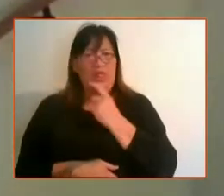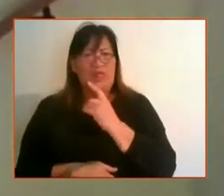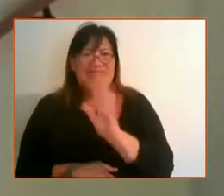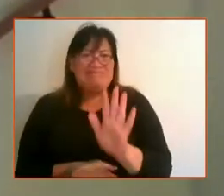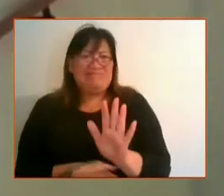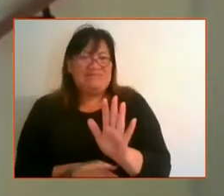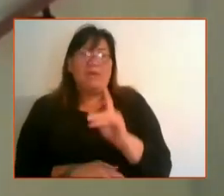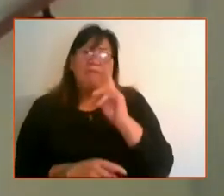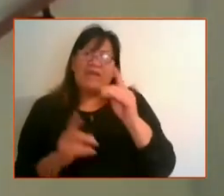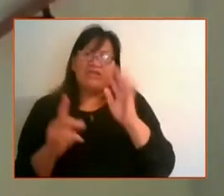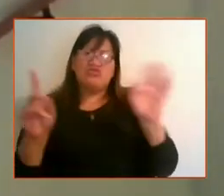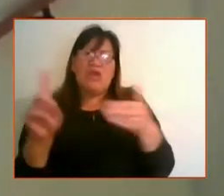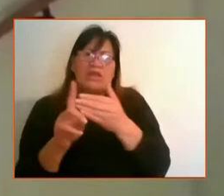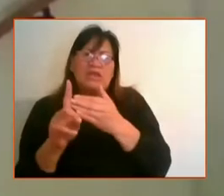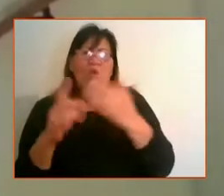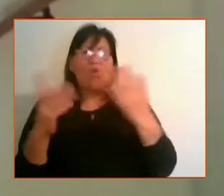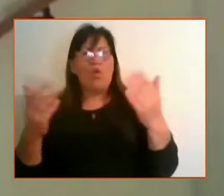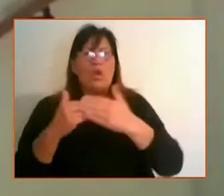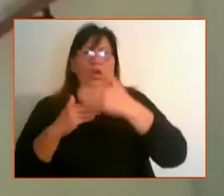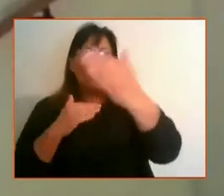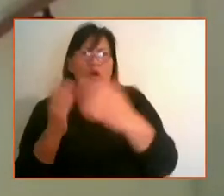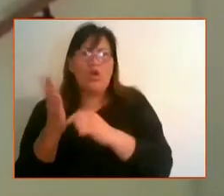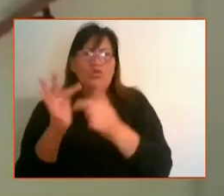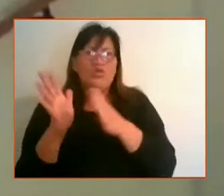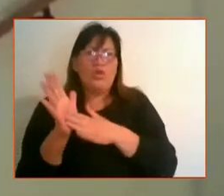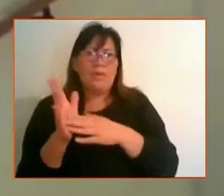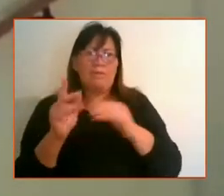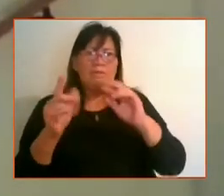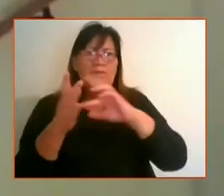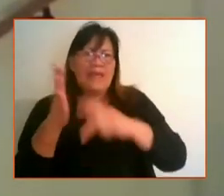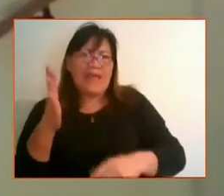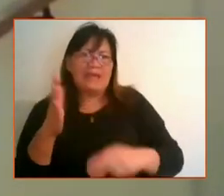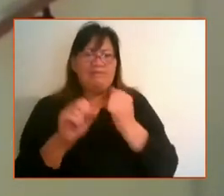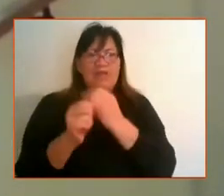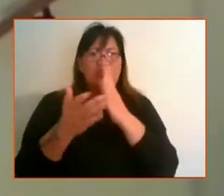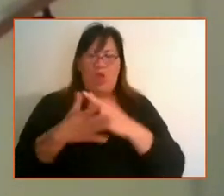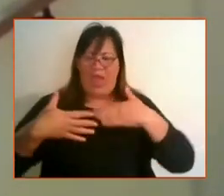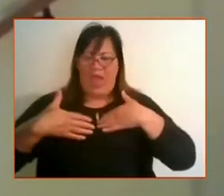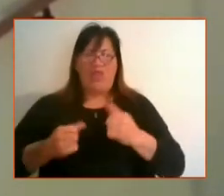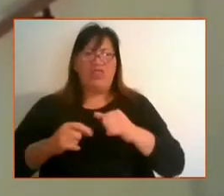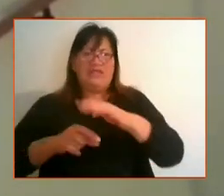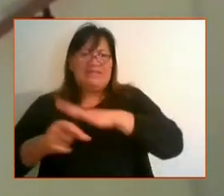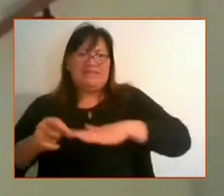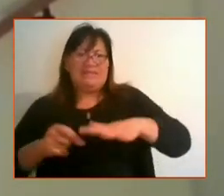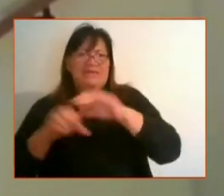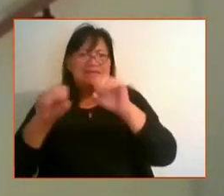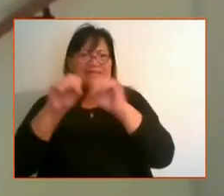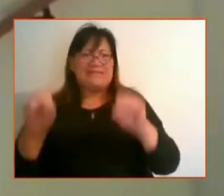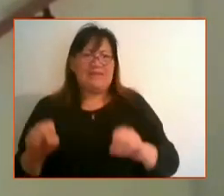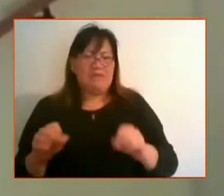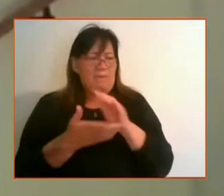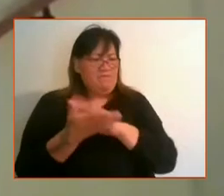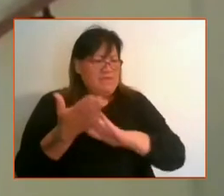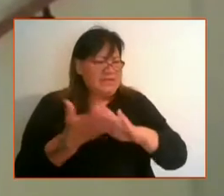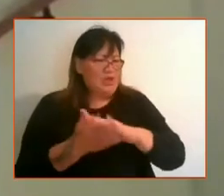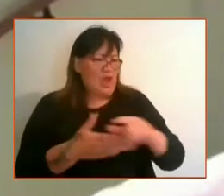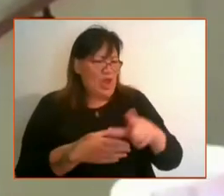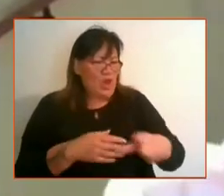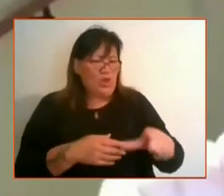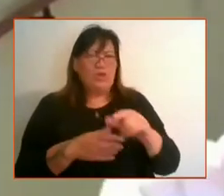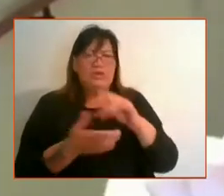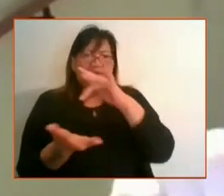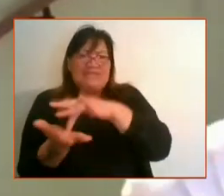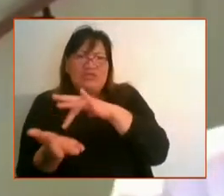the strategy, the long-term plan for creating a healthy ecosystem of relevant agencies from local to central government and